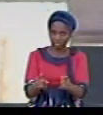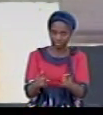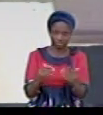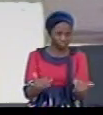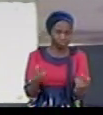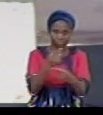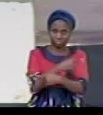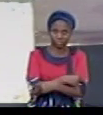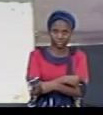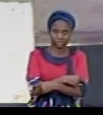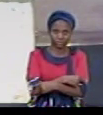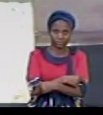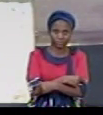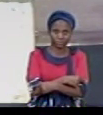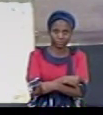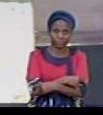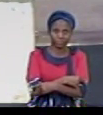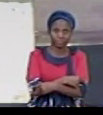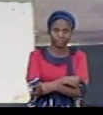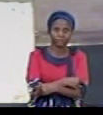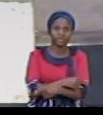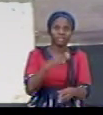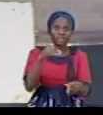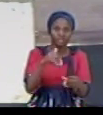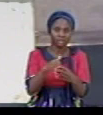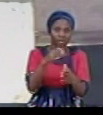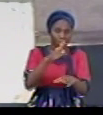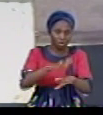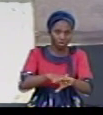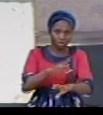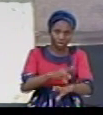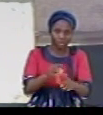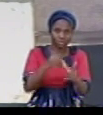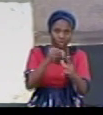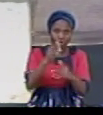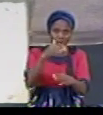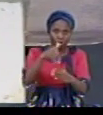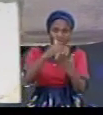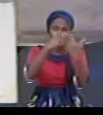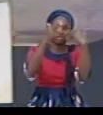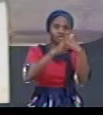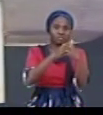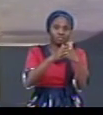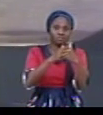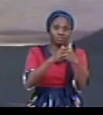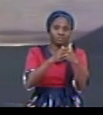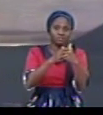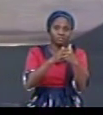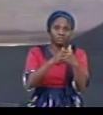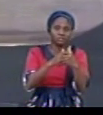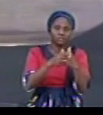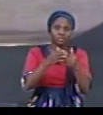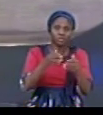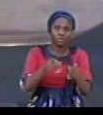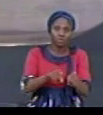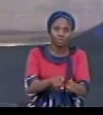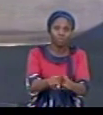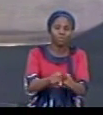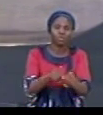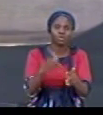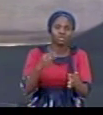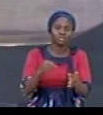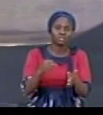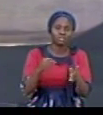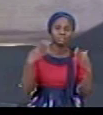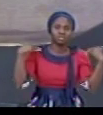on earth or in heaven. When the angels of God gather today and the